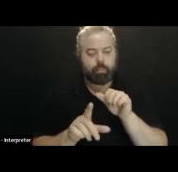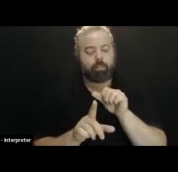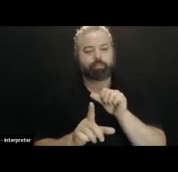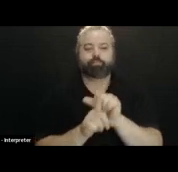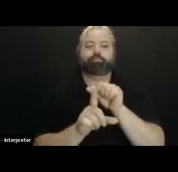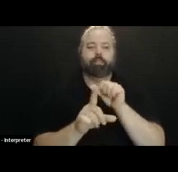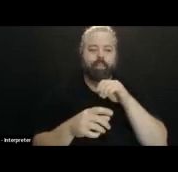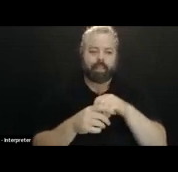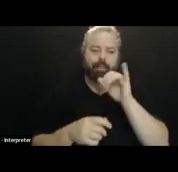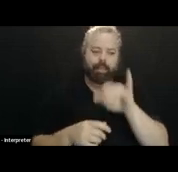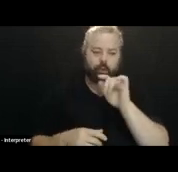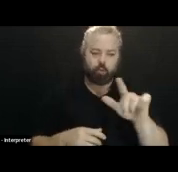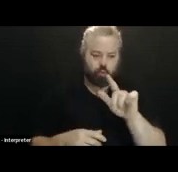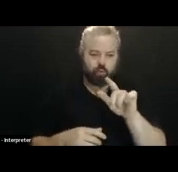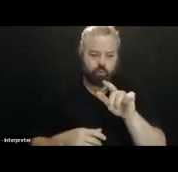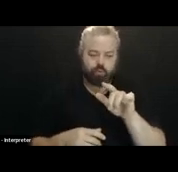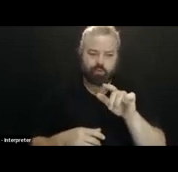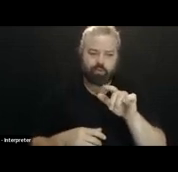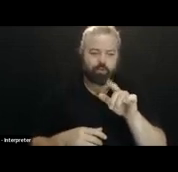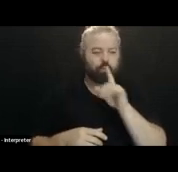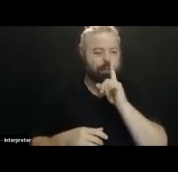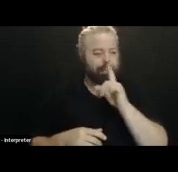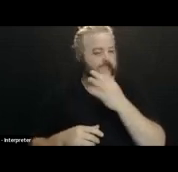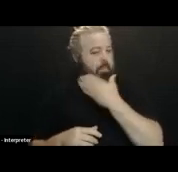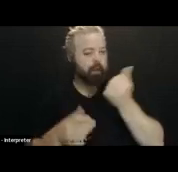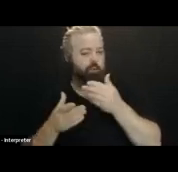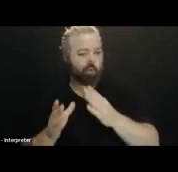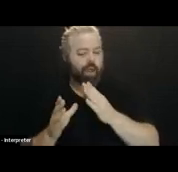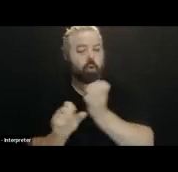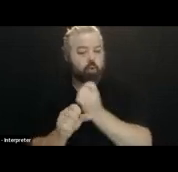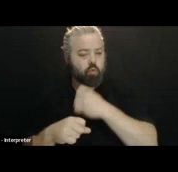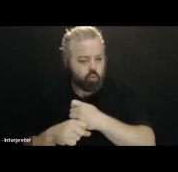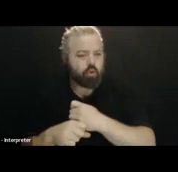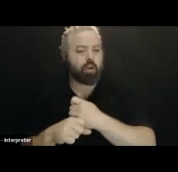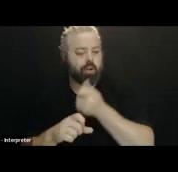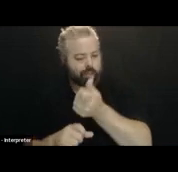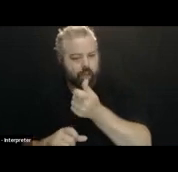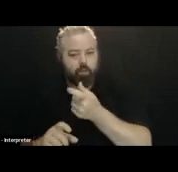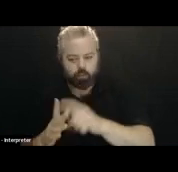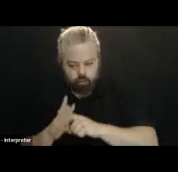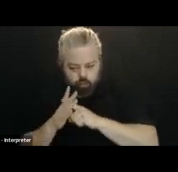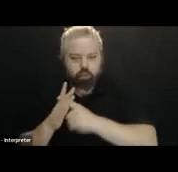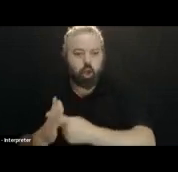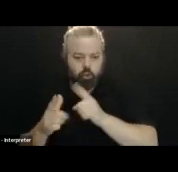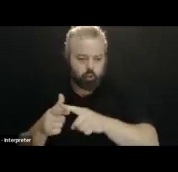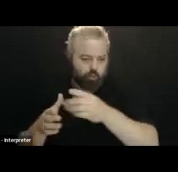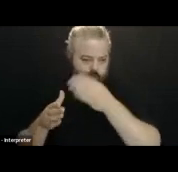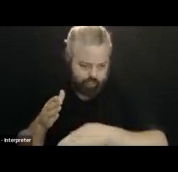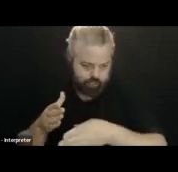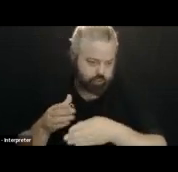So creating it from scratch is the best way, but here is a table that I've created in the